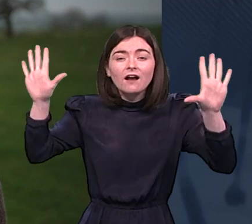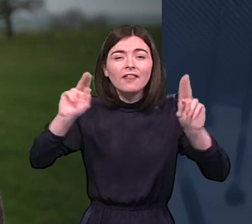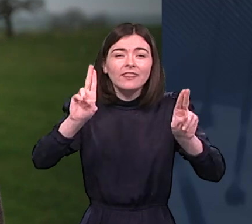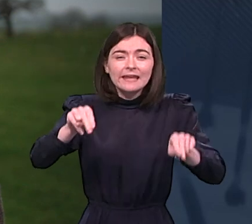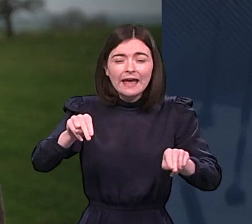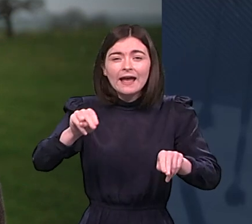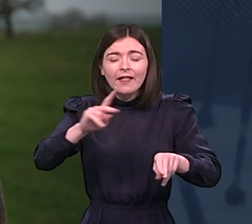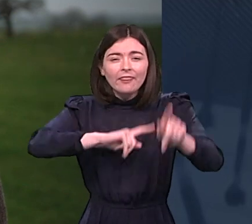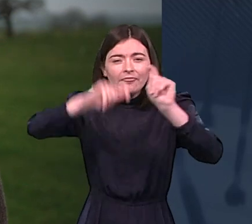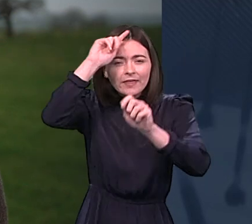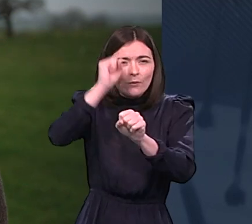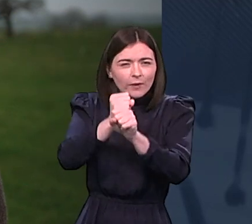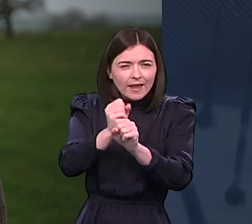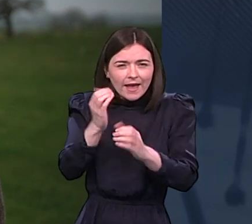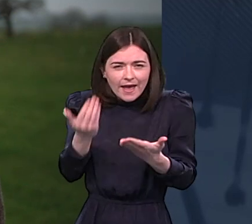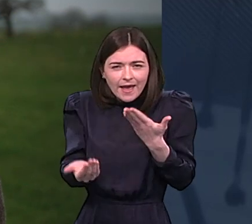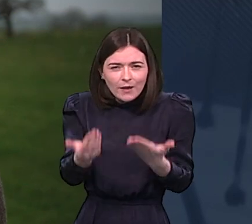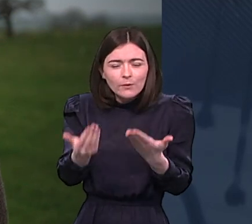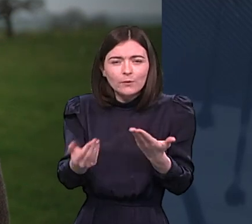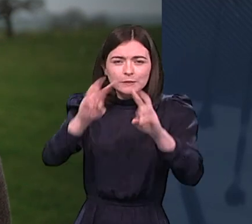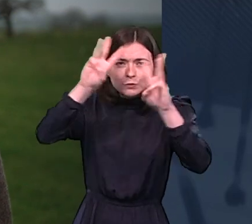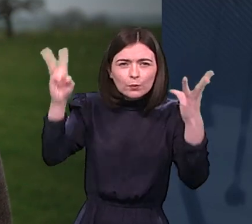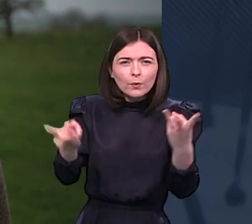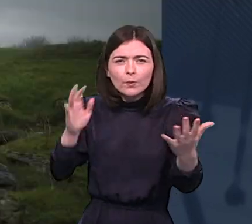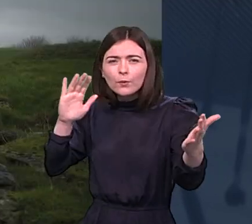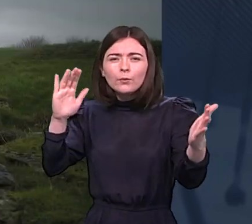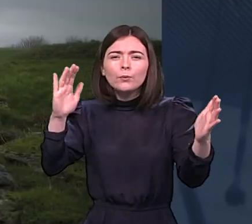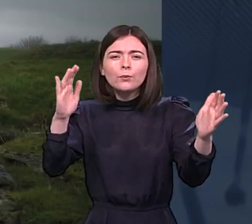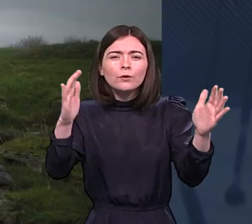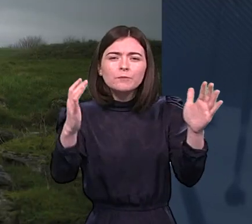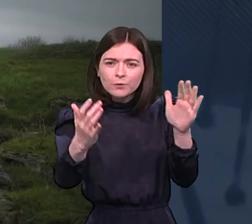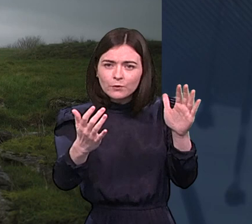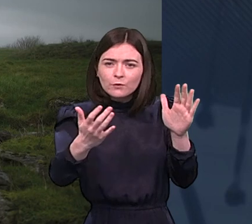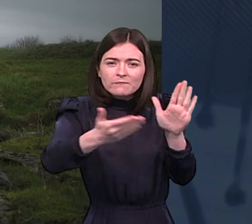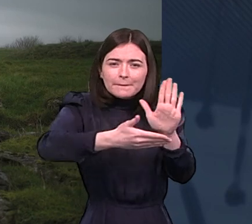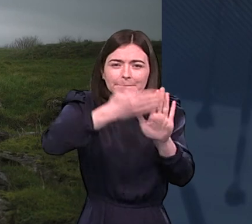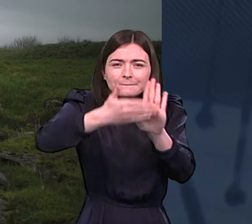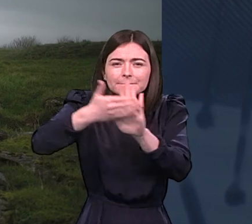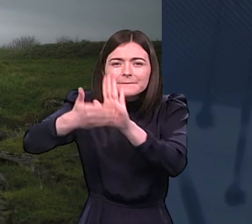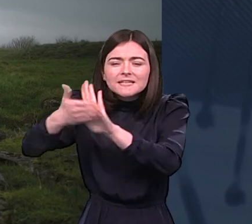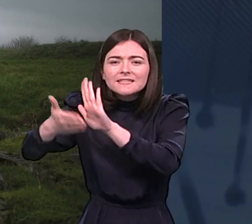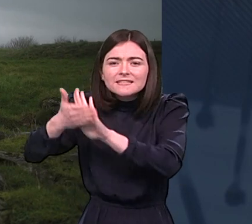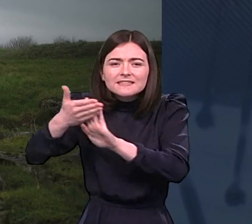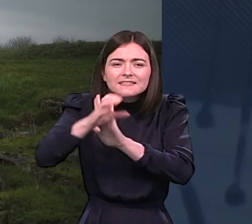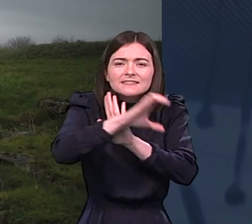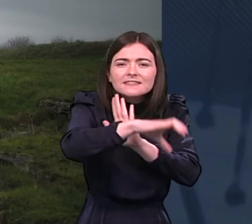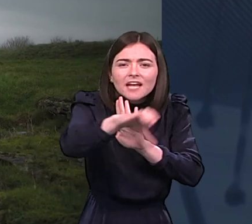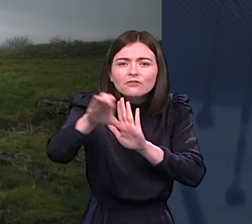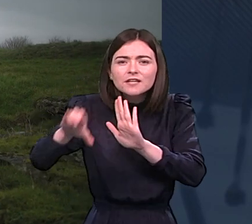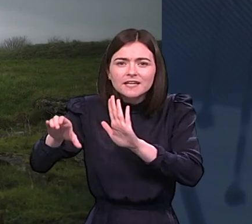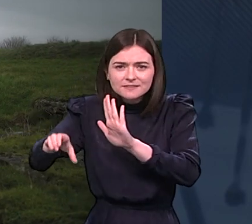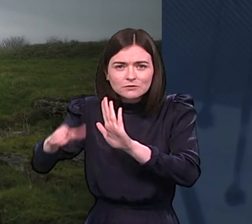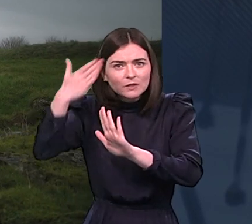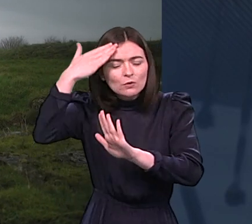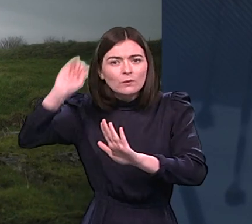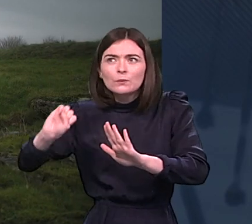figure out the Earth's rotation by building these sites to mark the exact rising of the sun at a particular